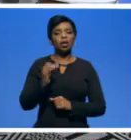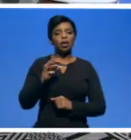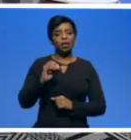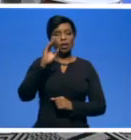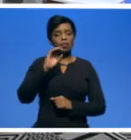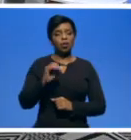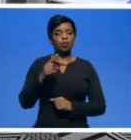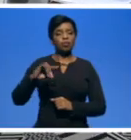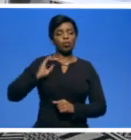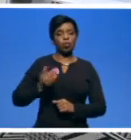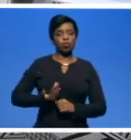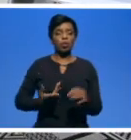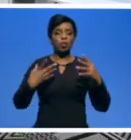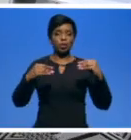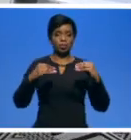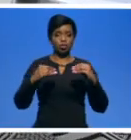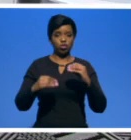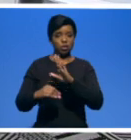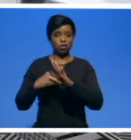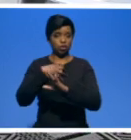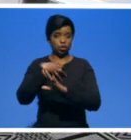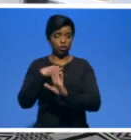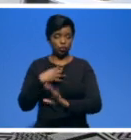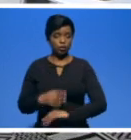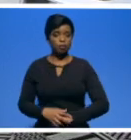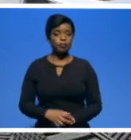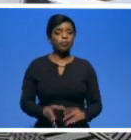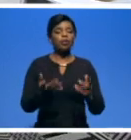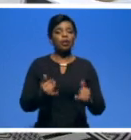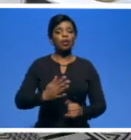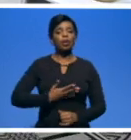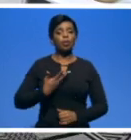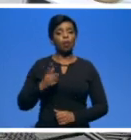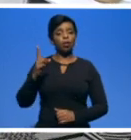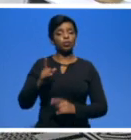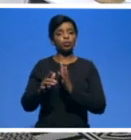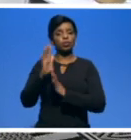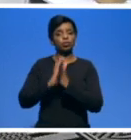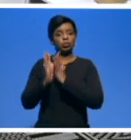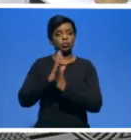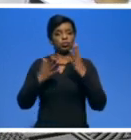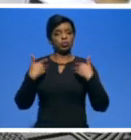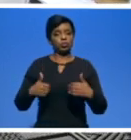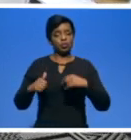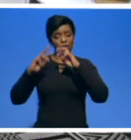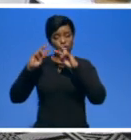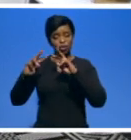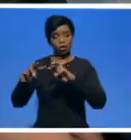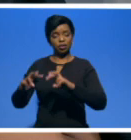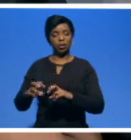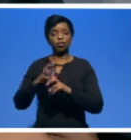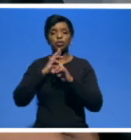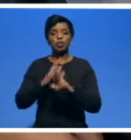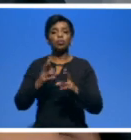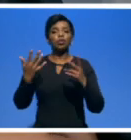women-owned businesses. And then ke batla gore o mpolelele about the research report that was commissioned in